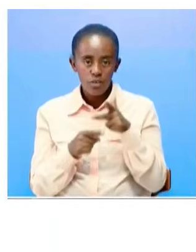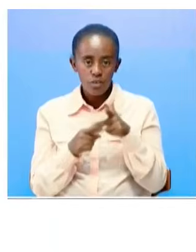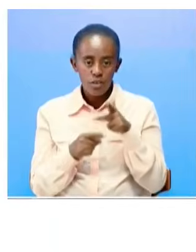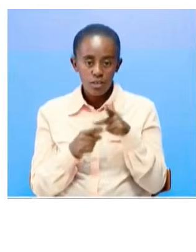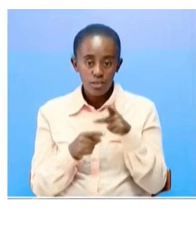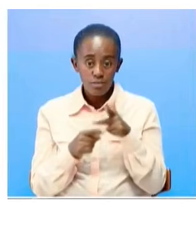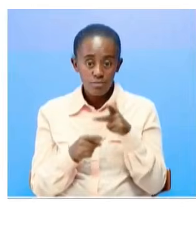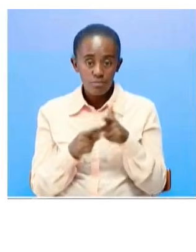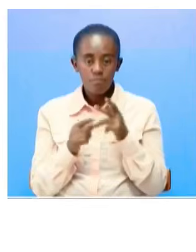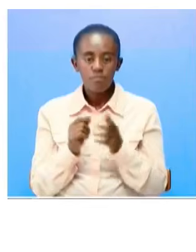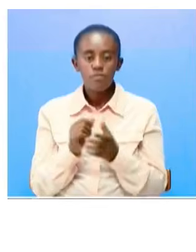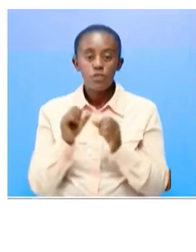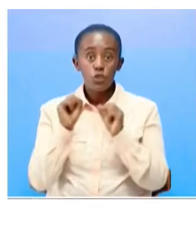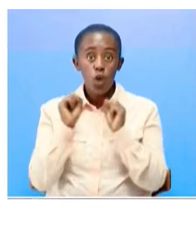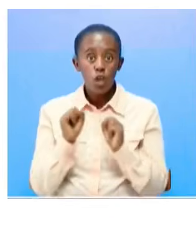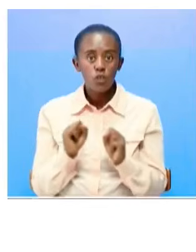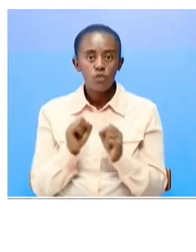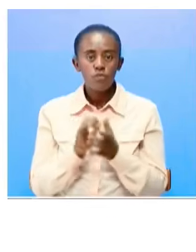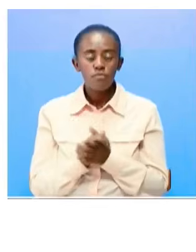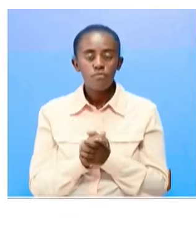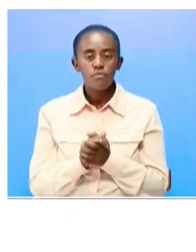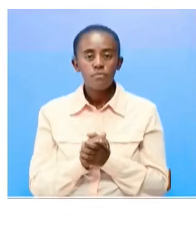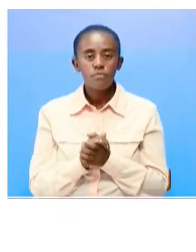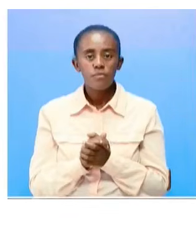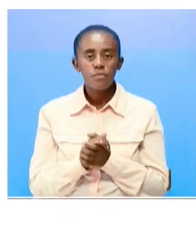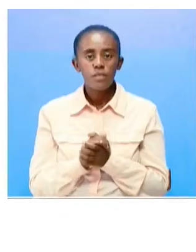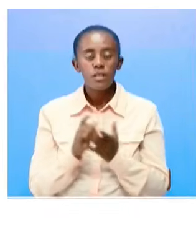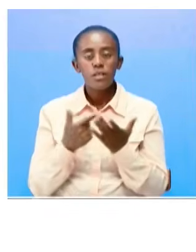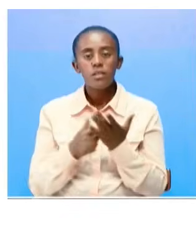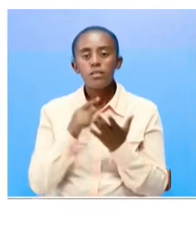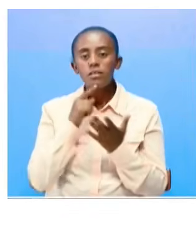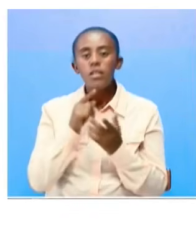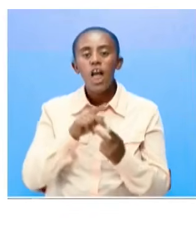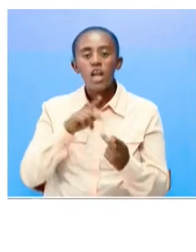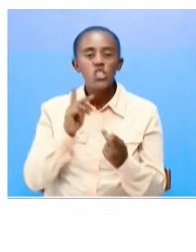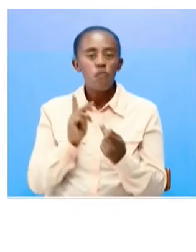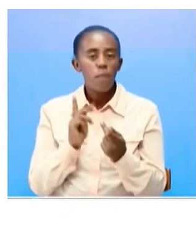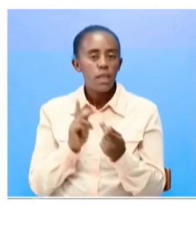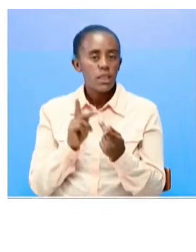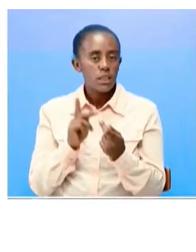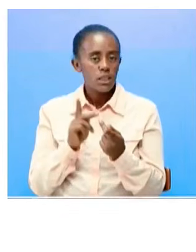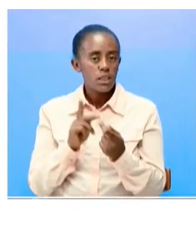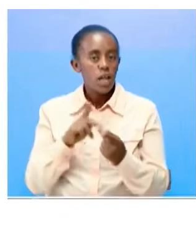The third structure. This should be about achievements.